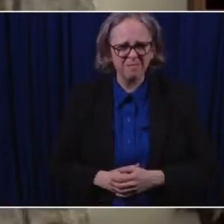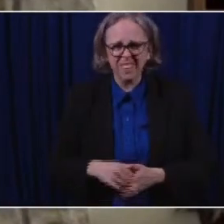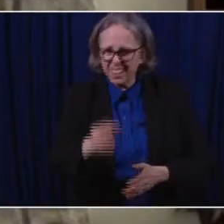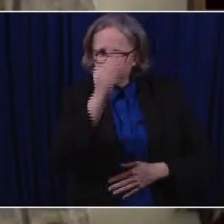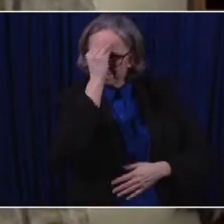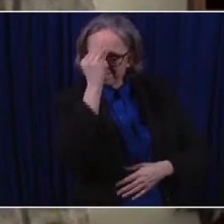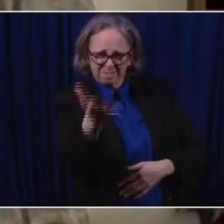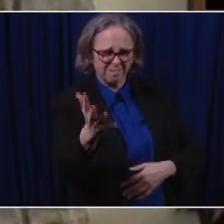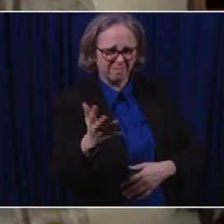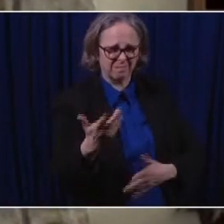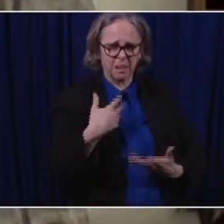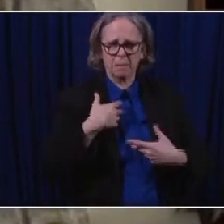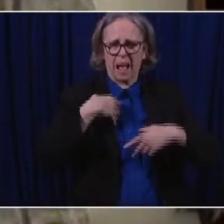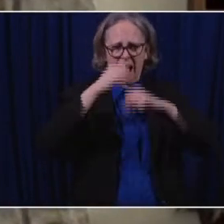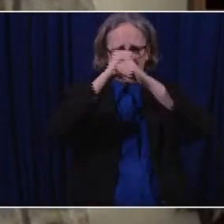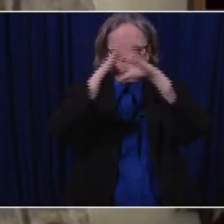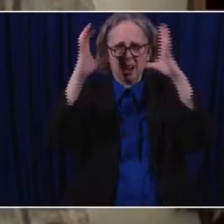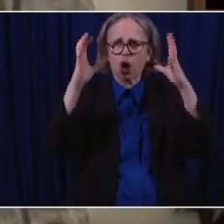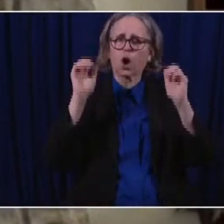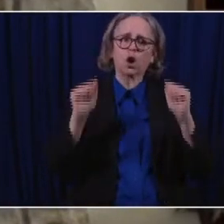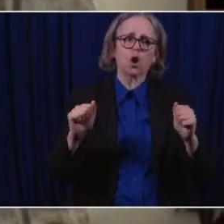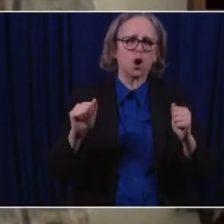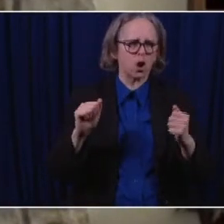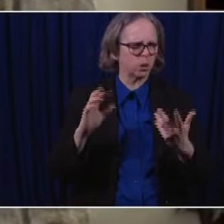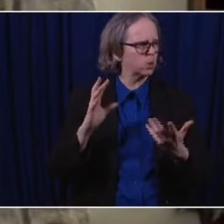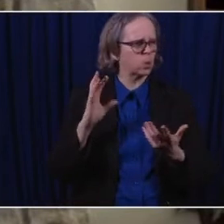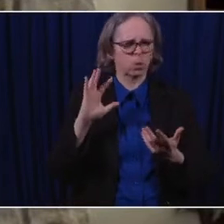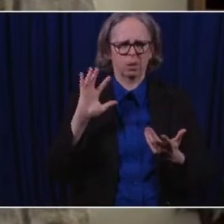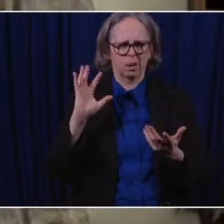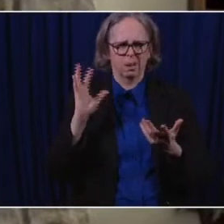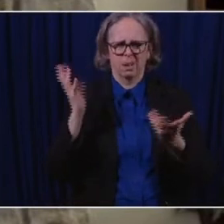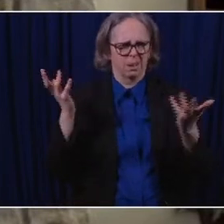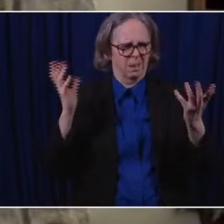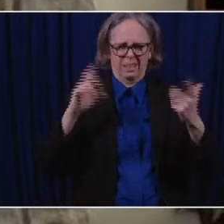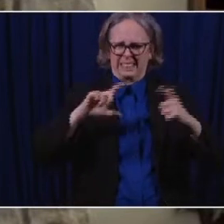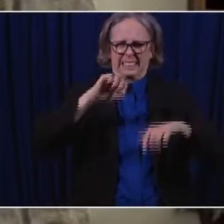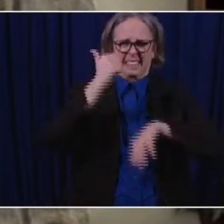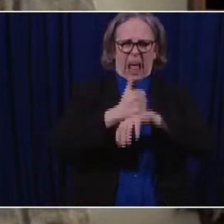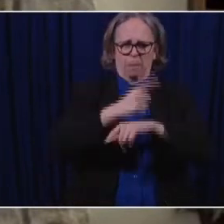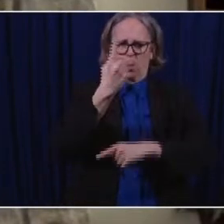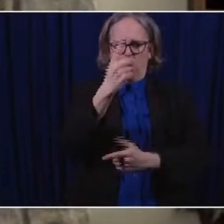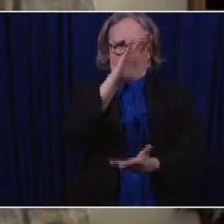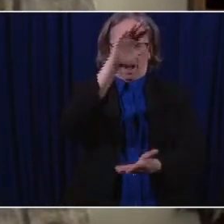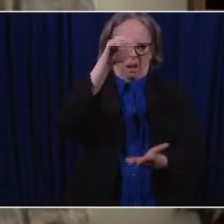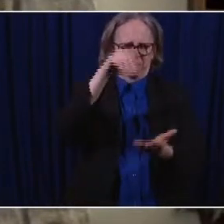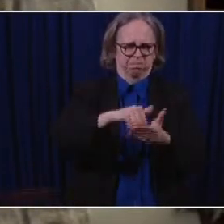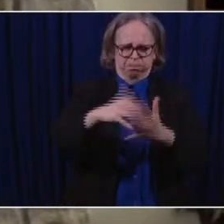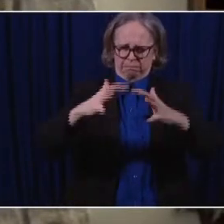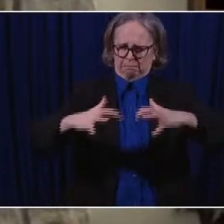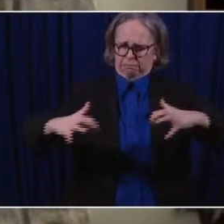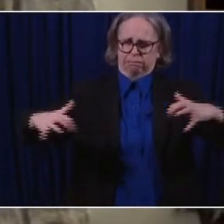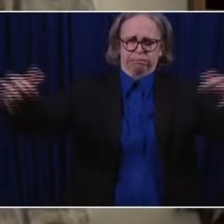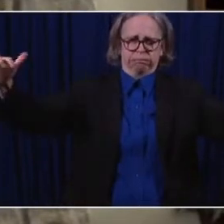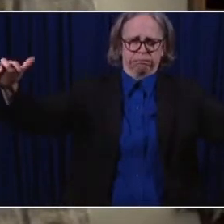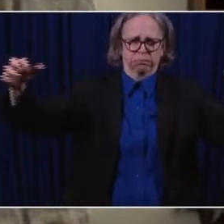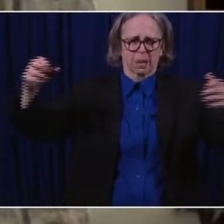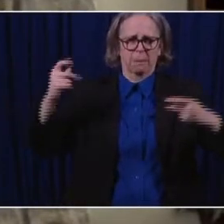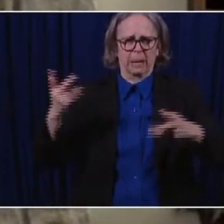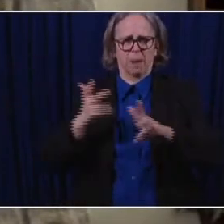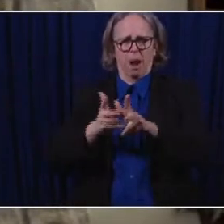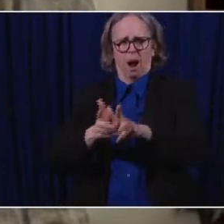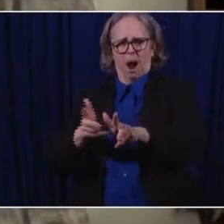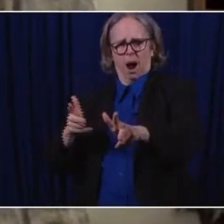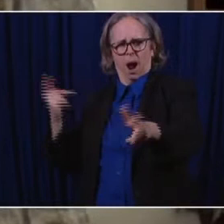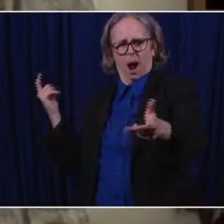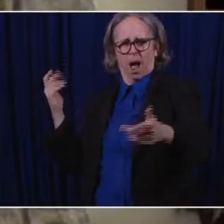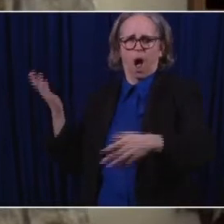open up big venues and do nothing but vaccinate 24/7. If we had enough vaccine, we would do that. But today we don't have that.